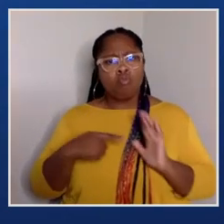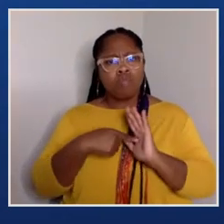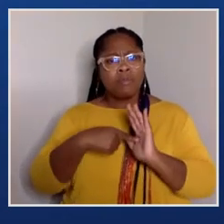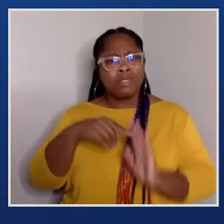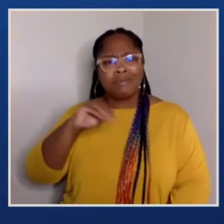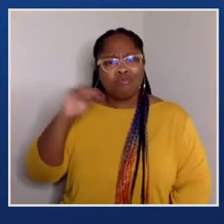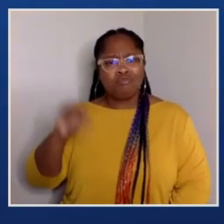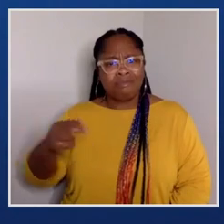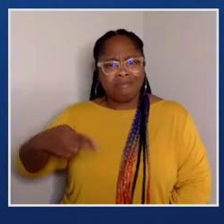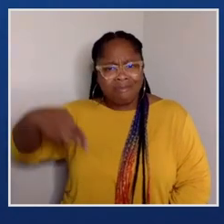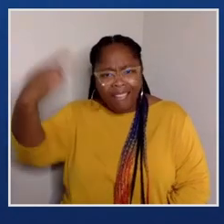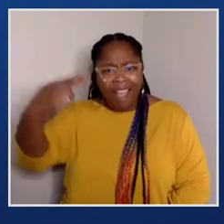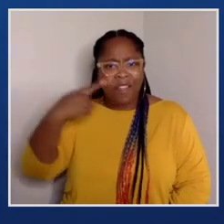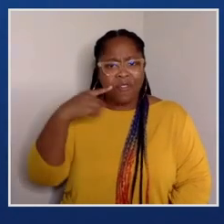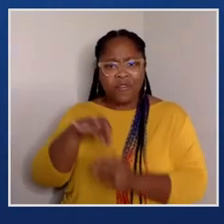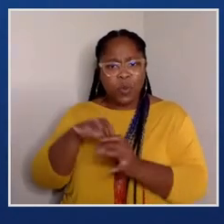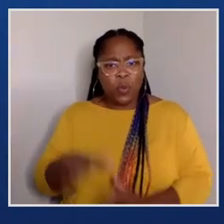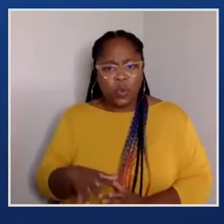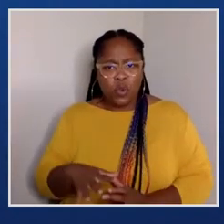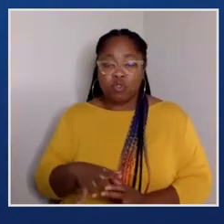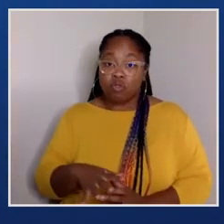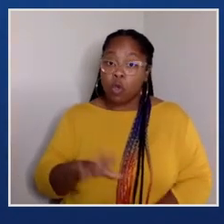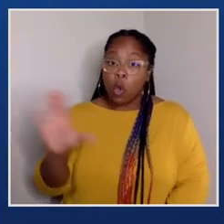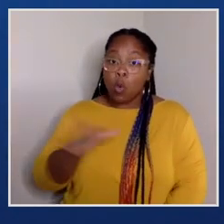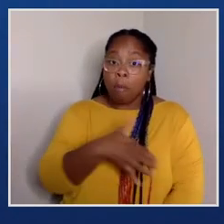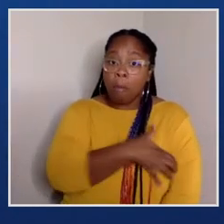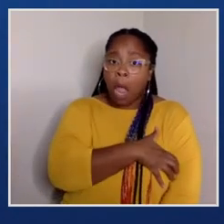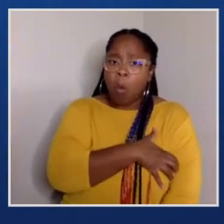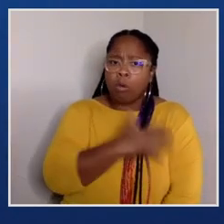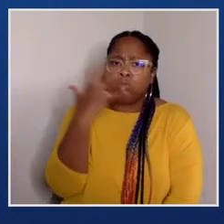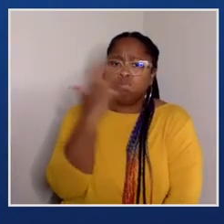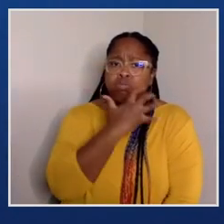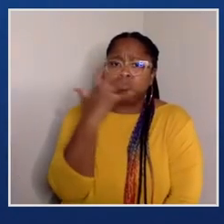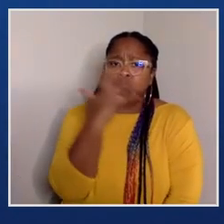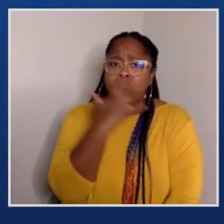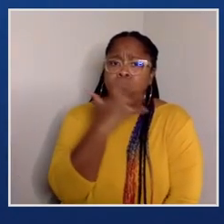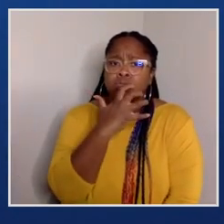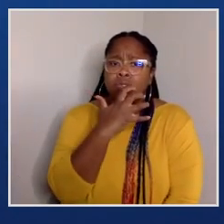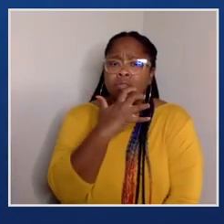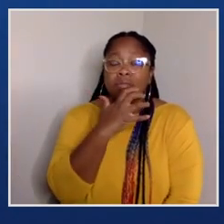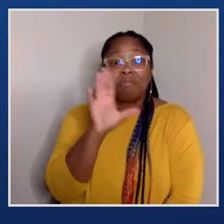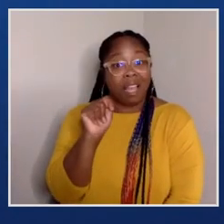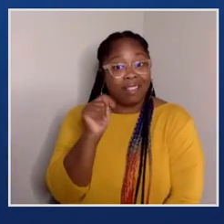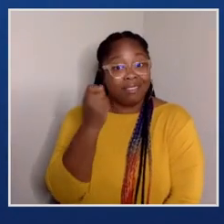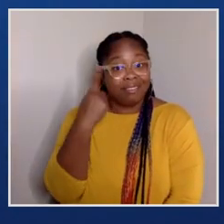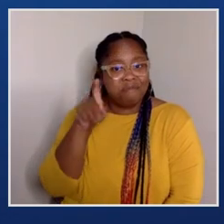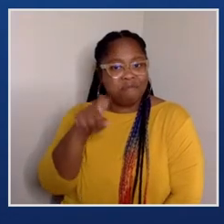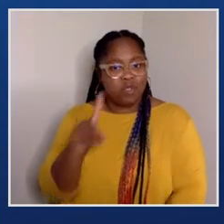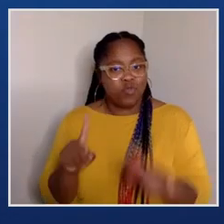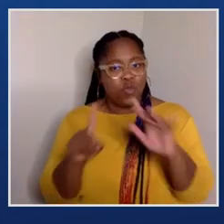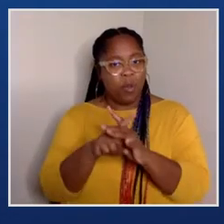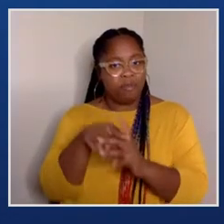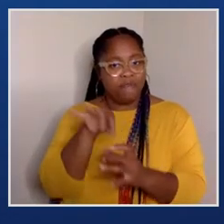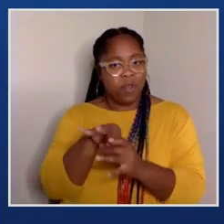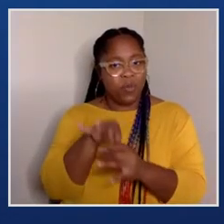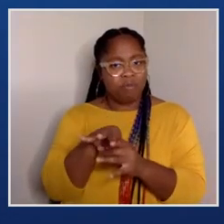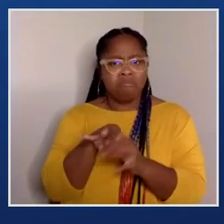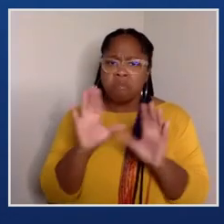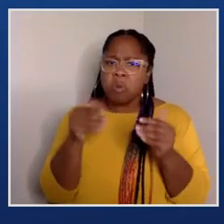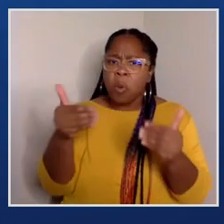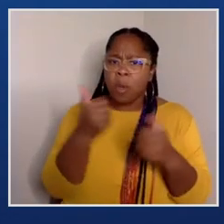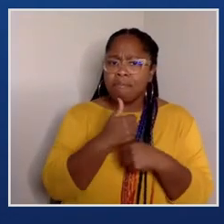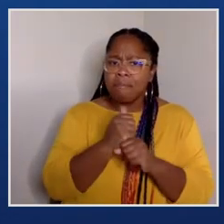You have tremendous power if you just show up to vote. Make a plan to vote. Make